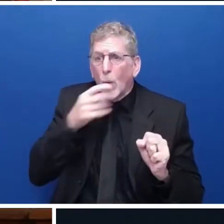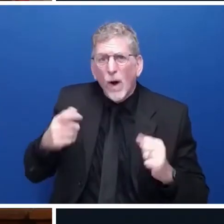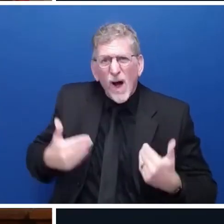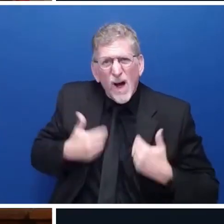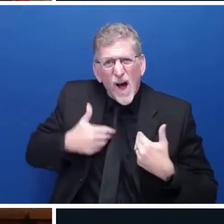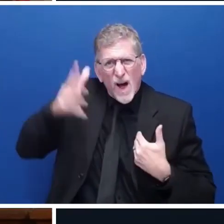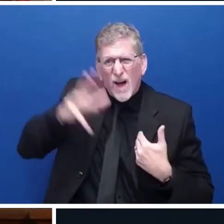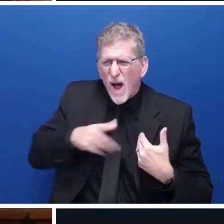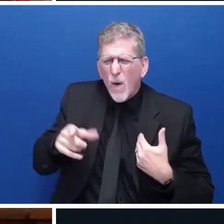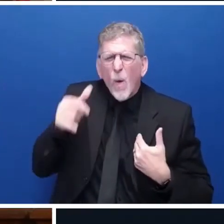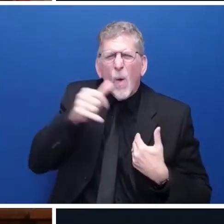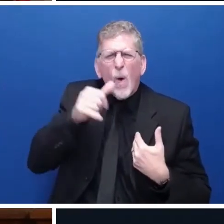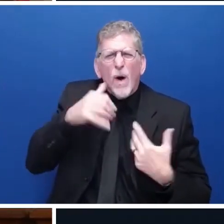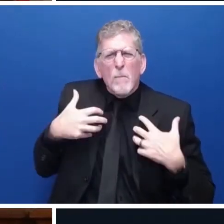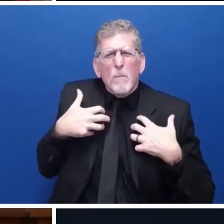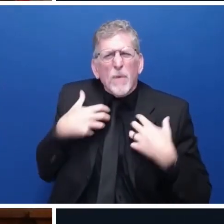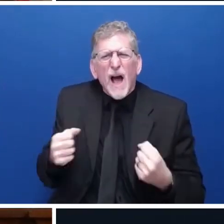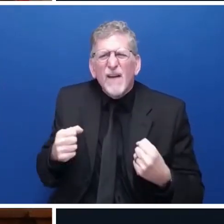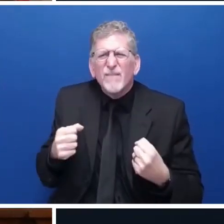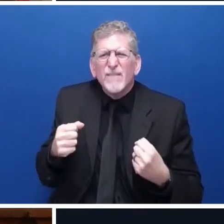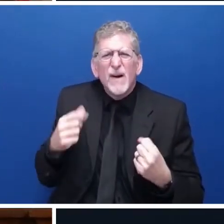not just Millie Kate, but